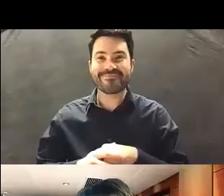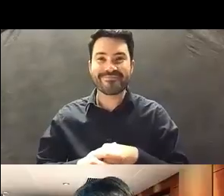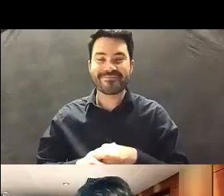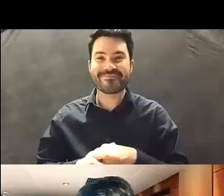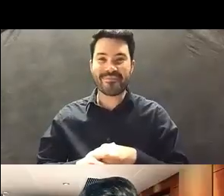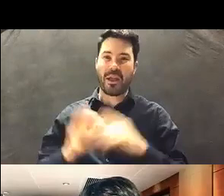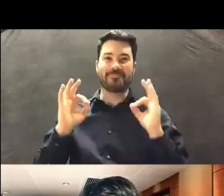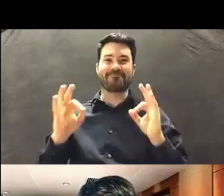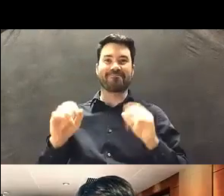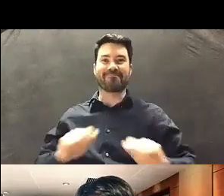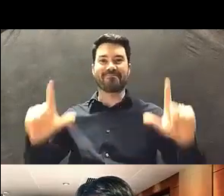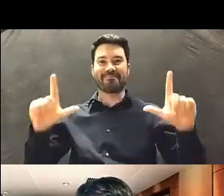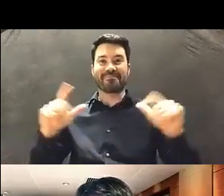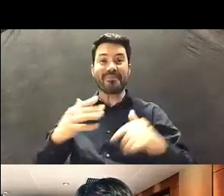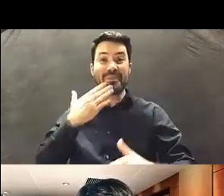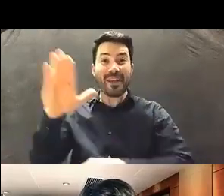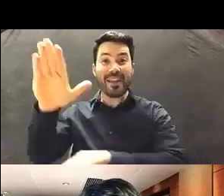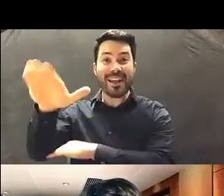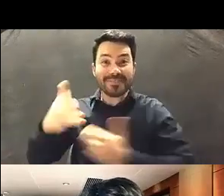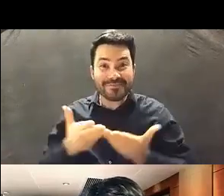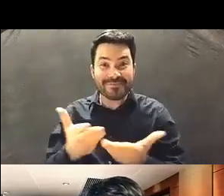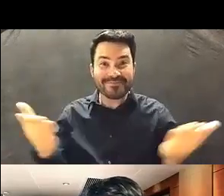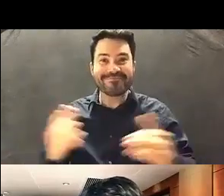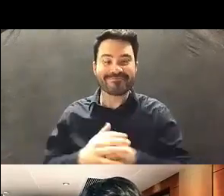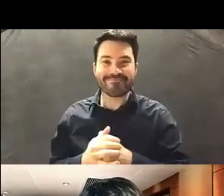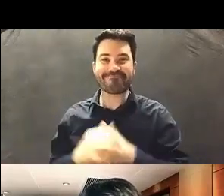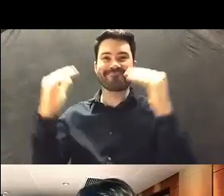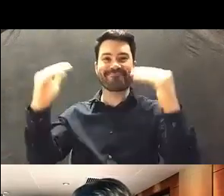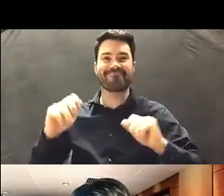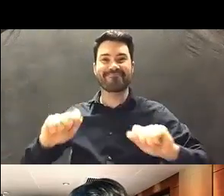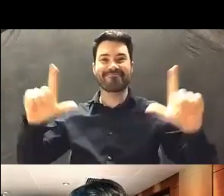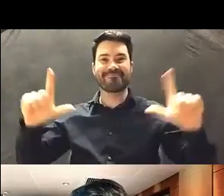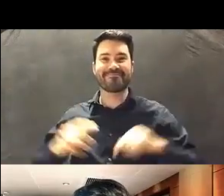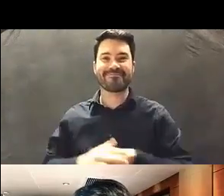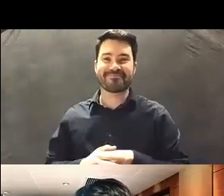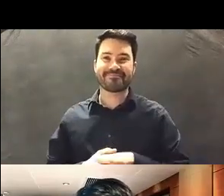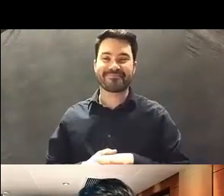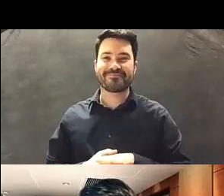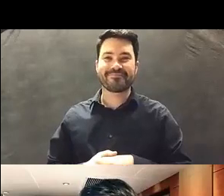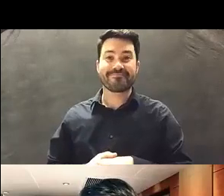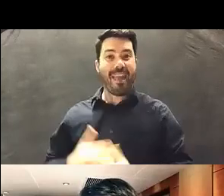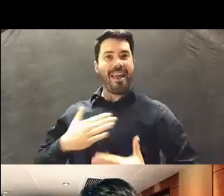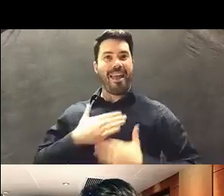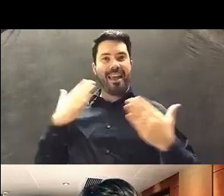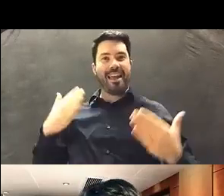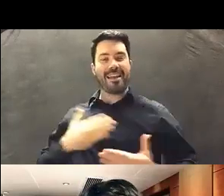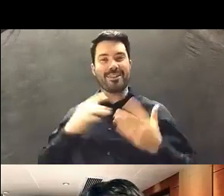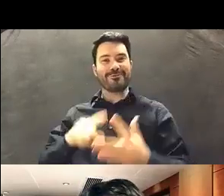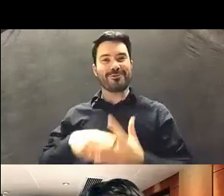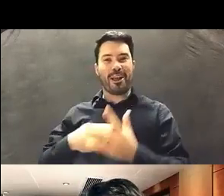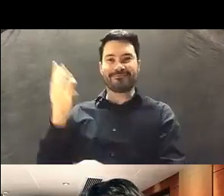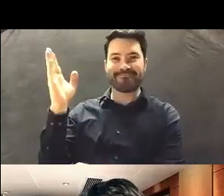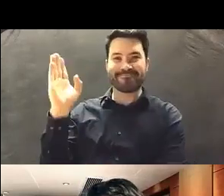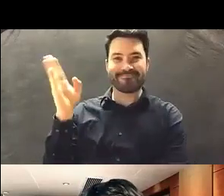There we go. Good afternoon, everyone. Next slide. I'm happy to start this presentation off